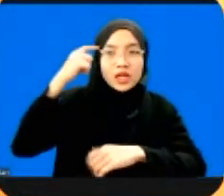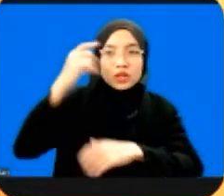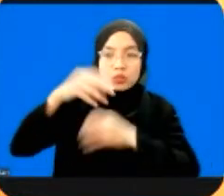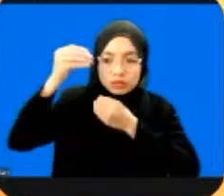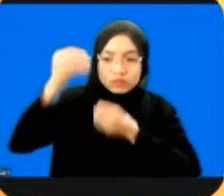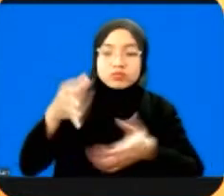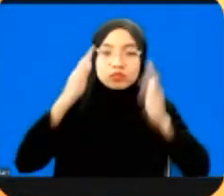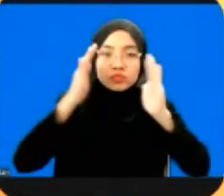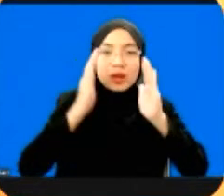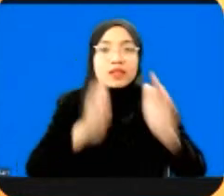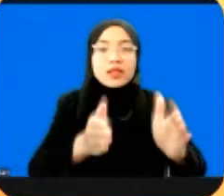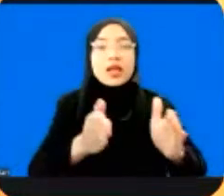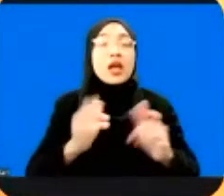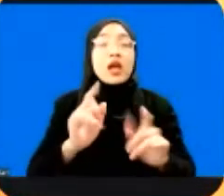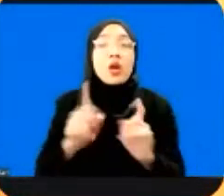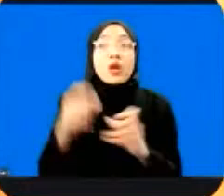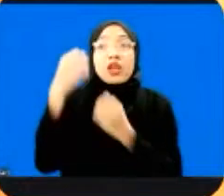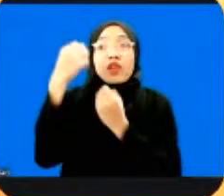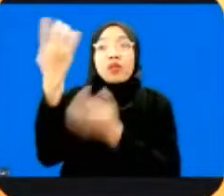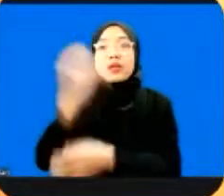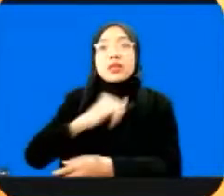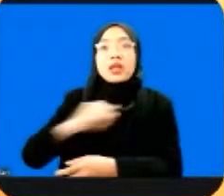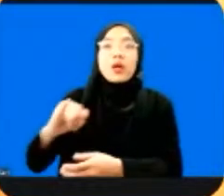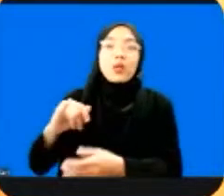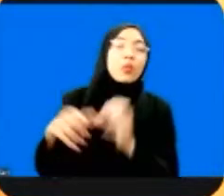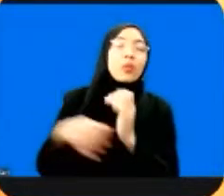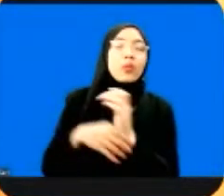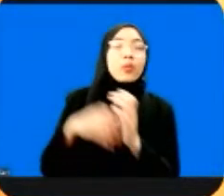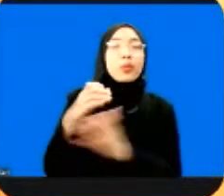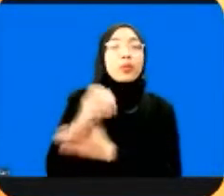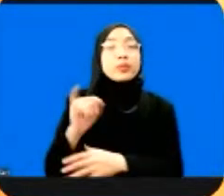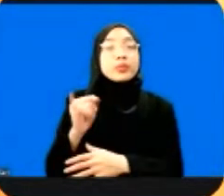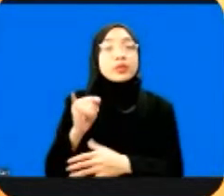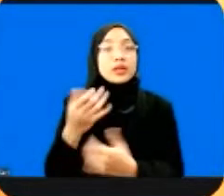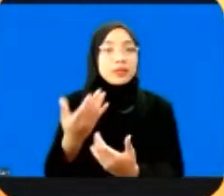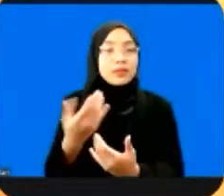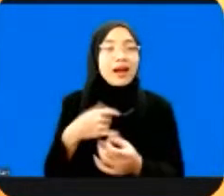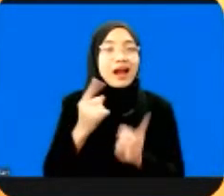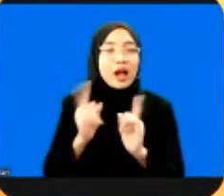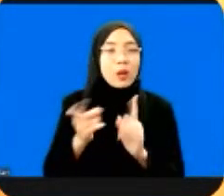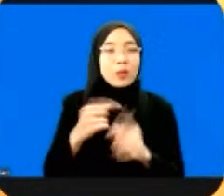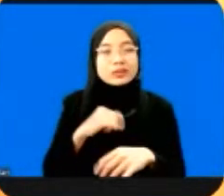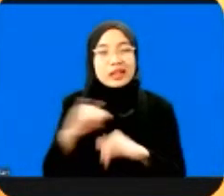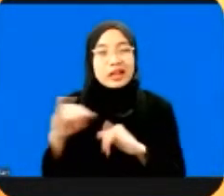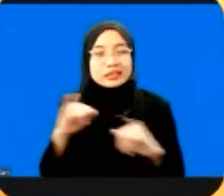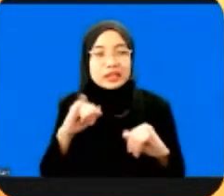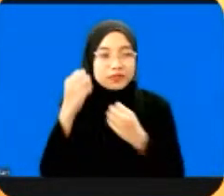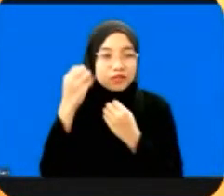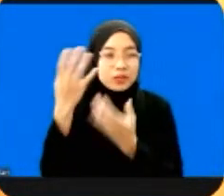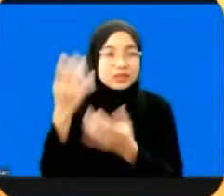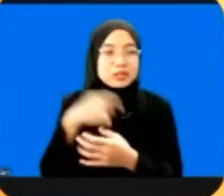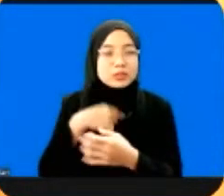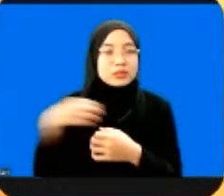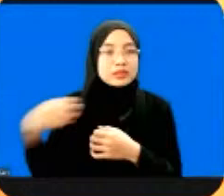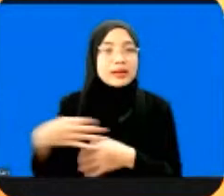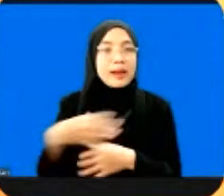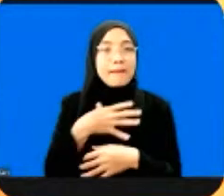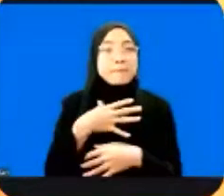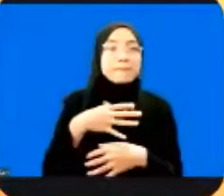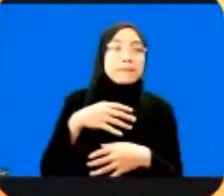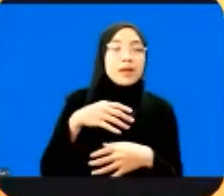later corrected, will have adverse impact on the election. So countries around the